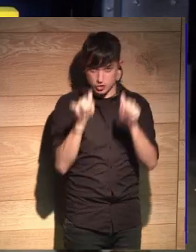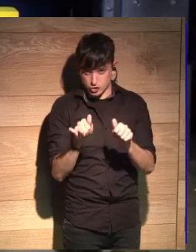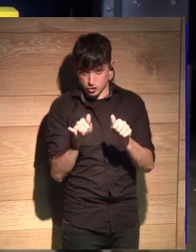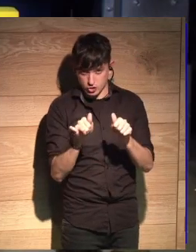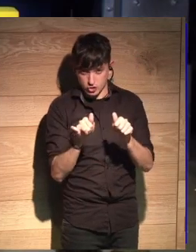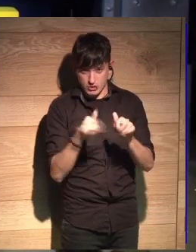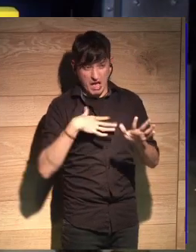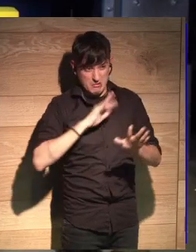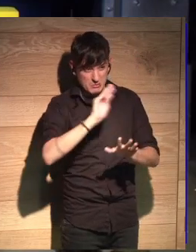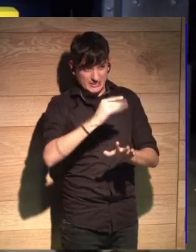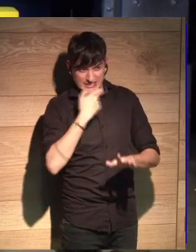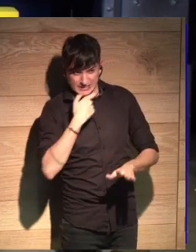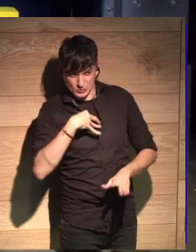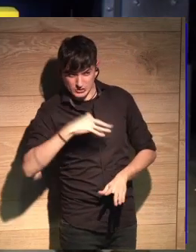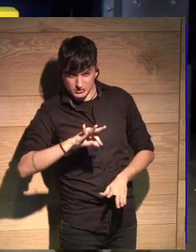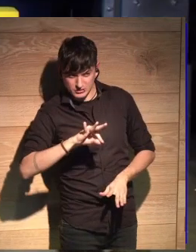models.